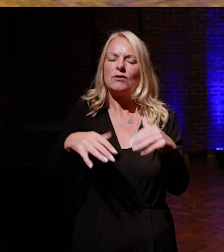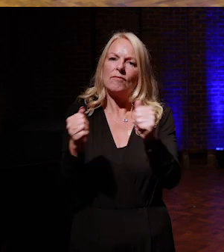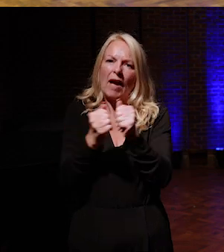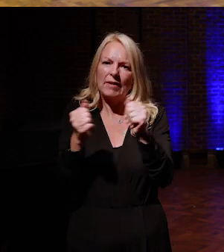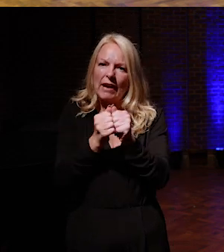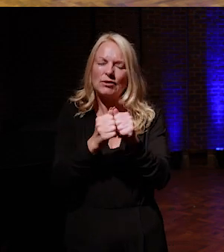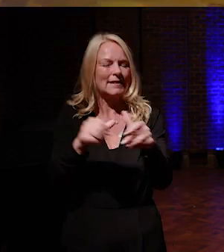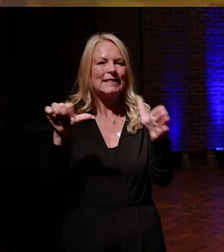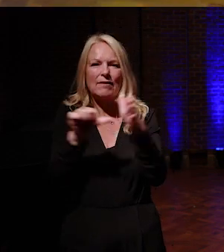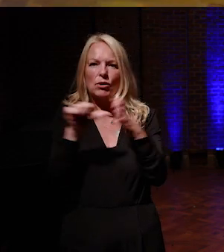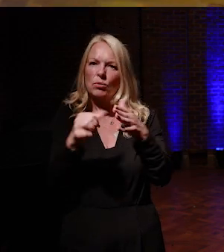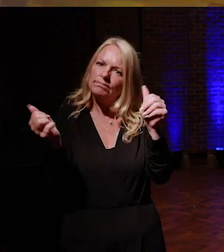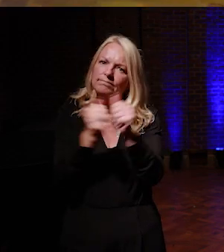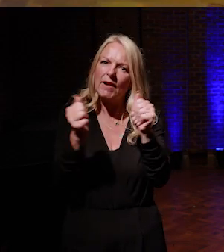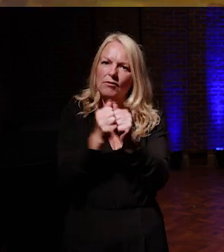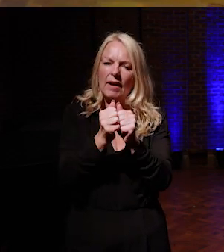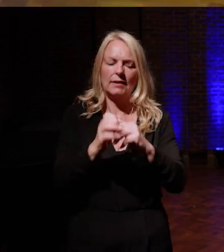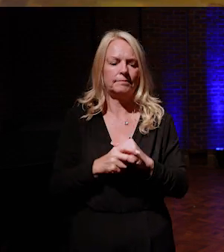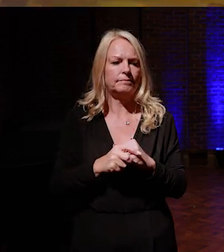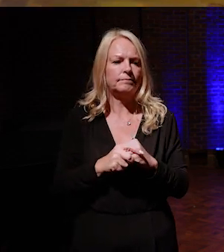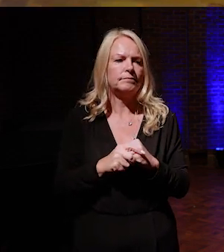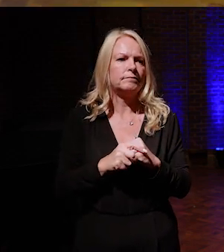difficult to verify these because of all the vegetation.